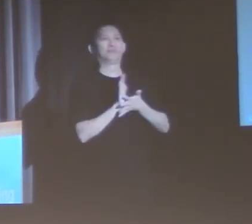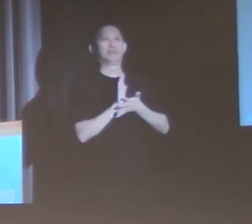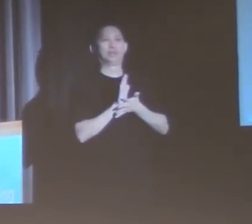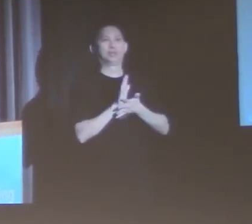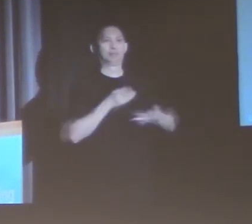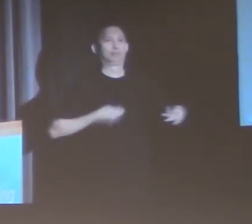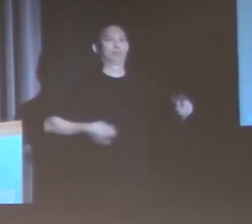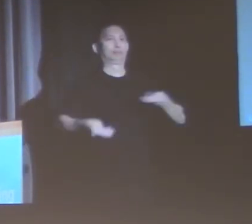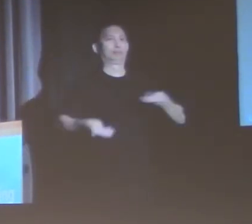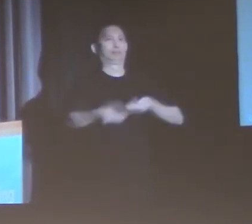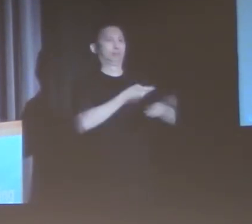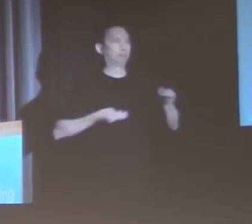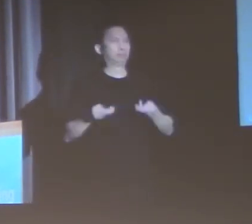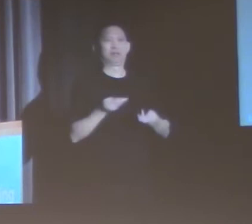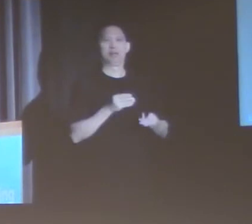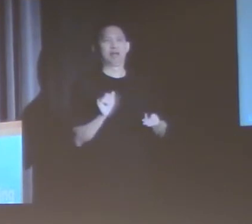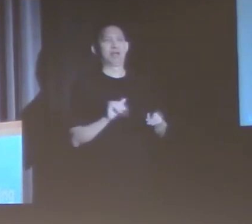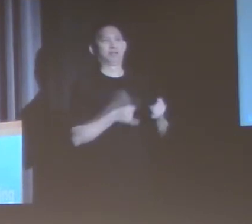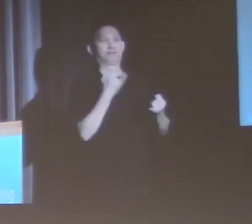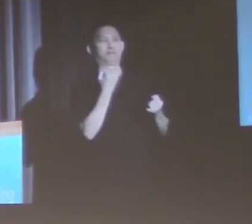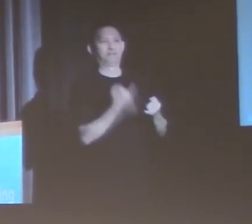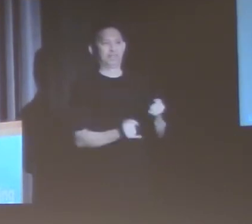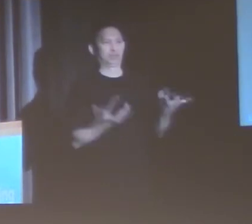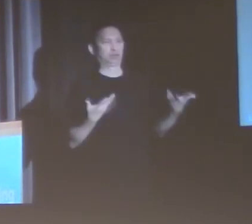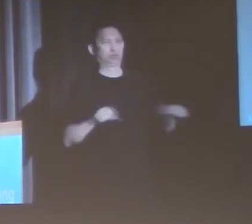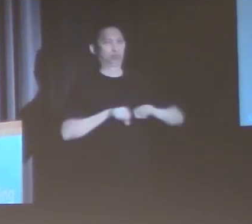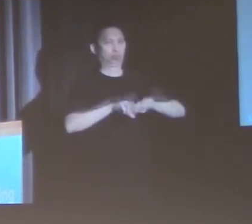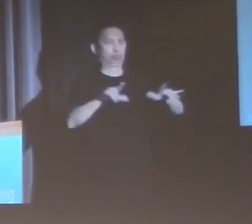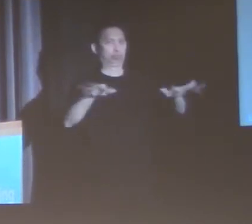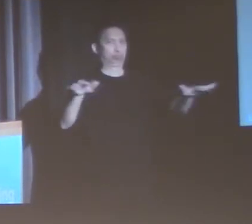a finished product and not as a project.